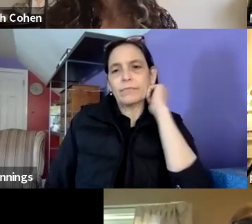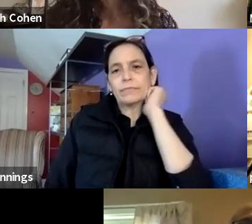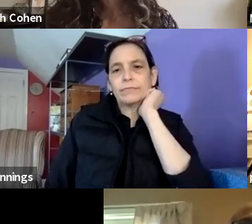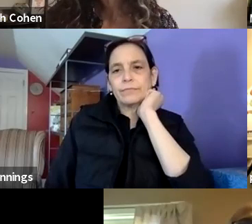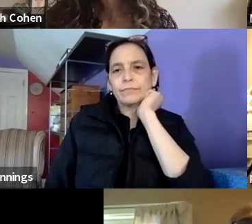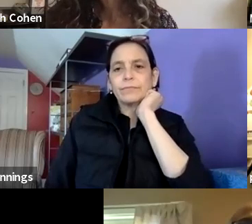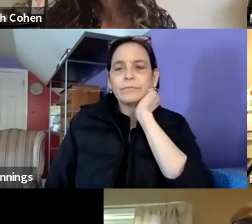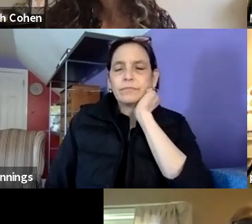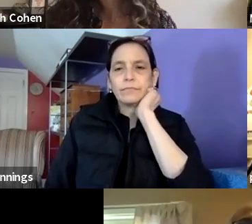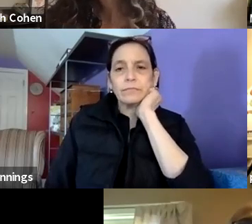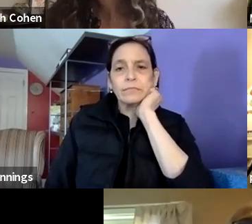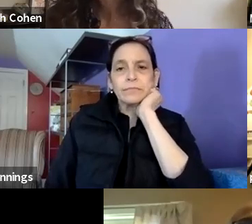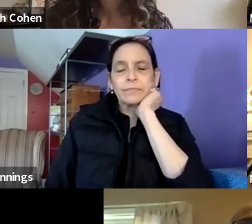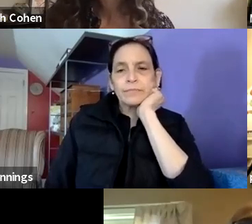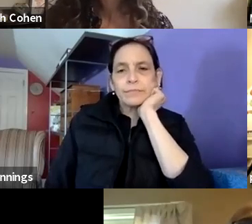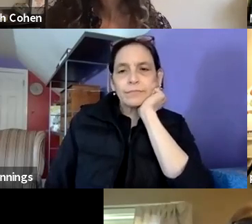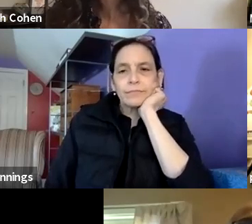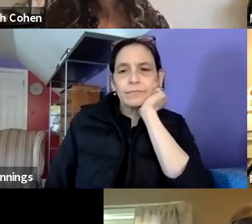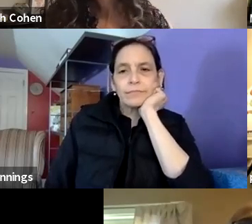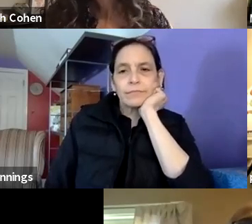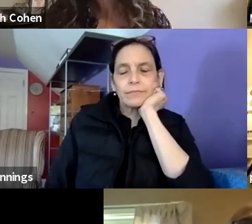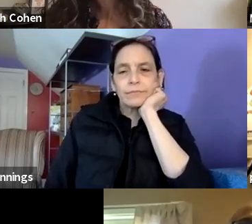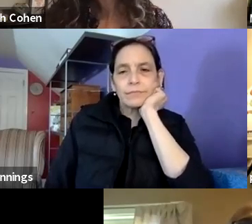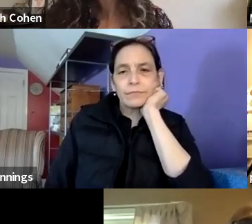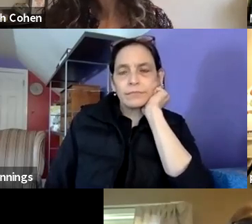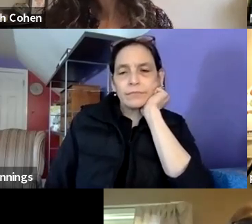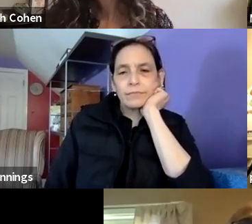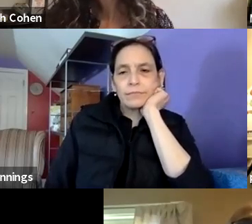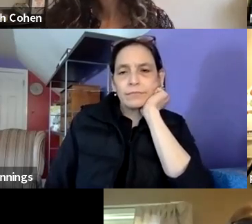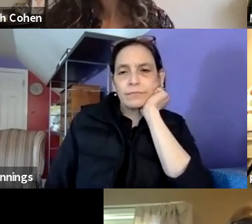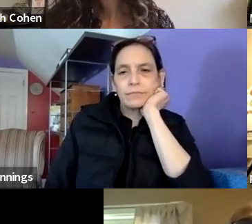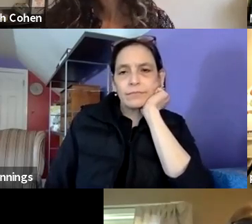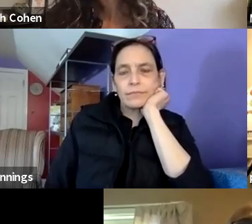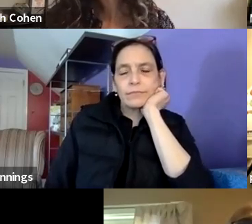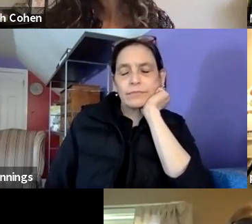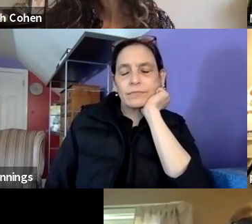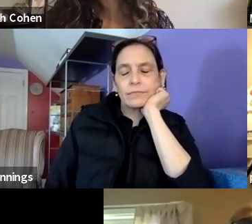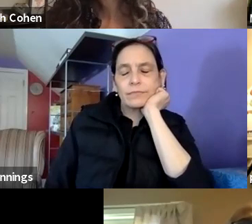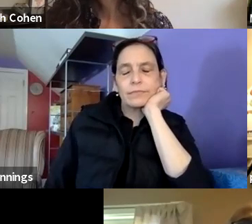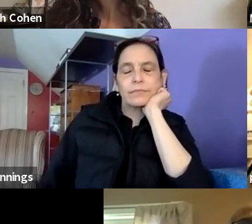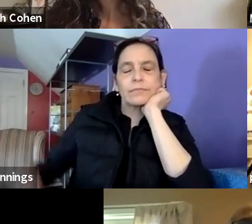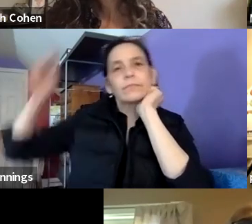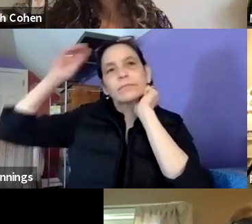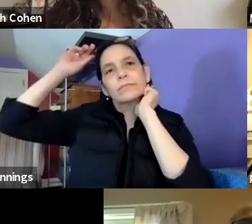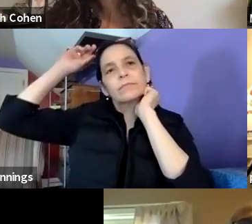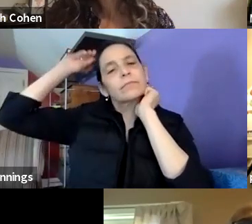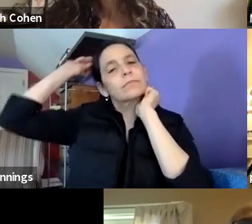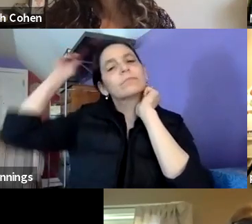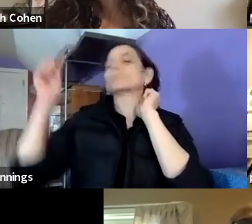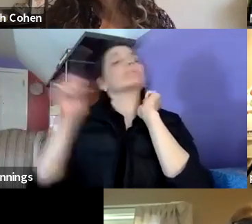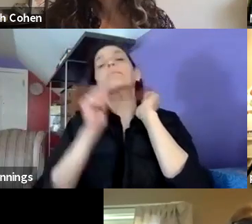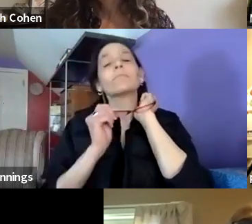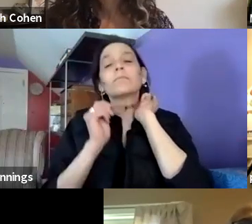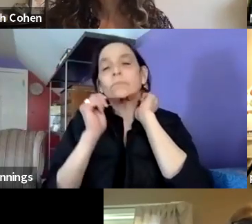Maybe some of our beliefs may cause us to look down on others. Maybe they cause us to feel shame or embarrassment. Some